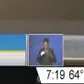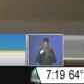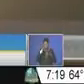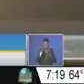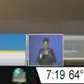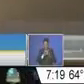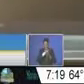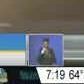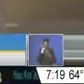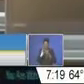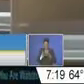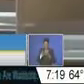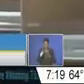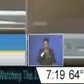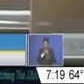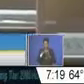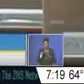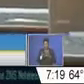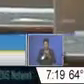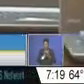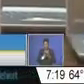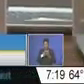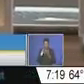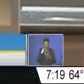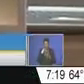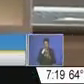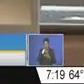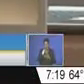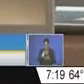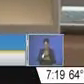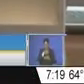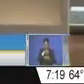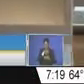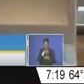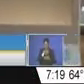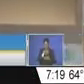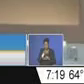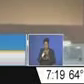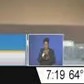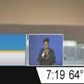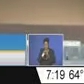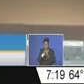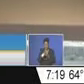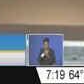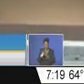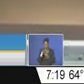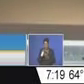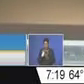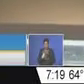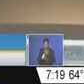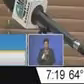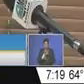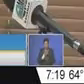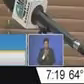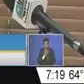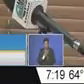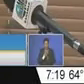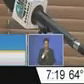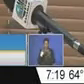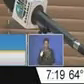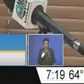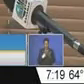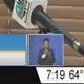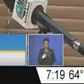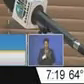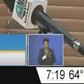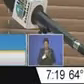their assigned periods, be able to edit a 30-minute commercial. I would like to add that we have been in negotiations